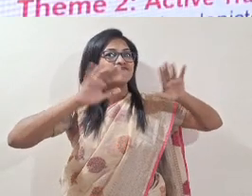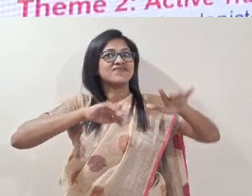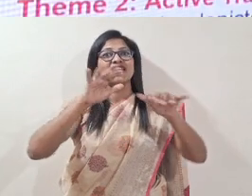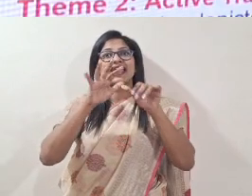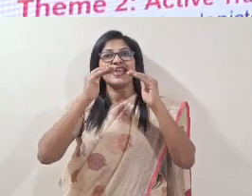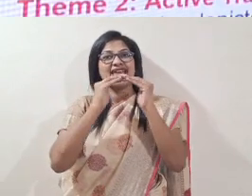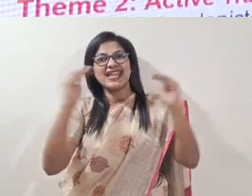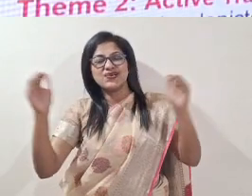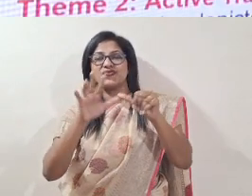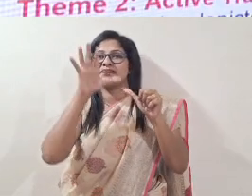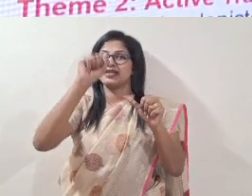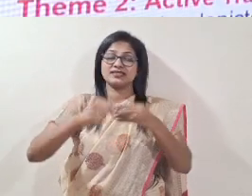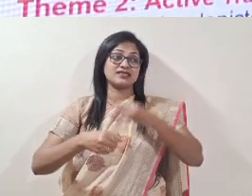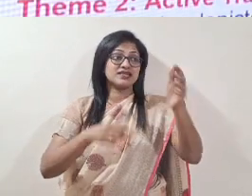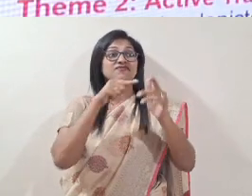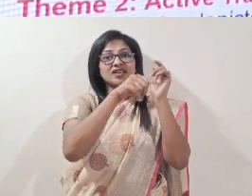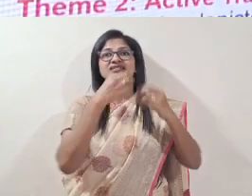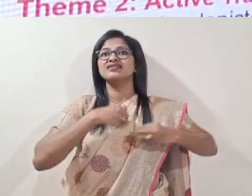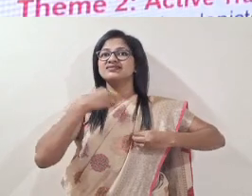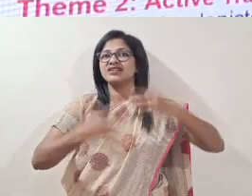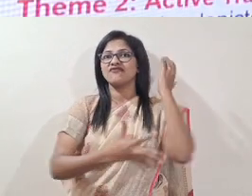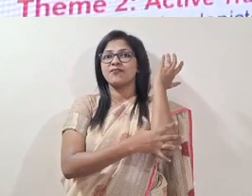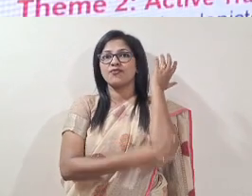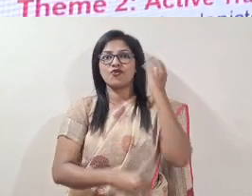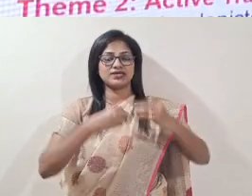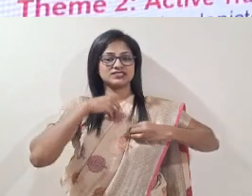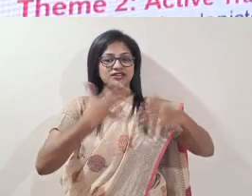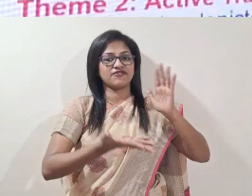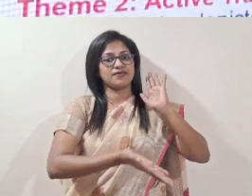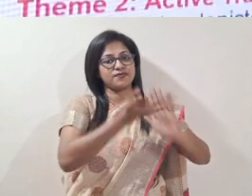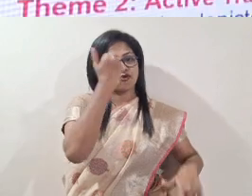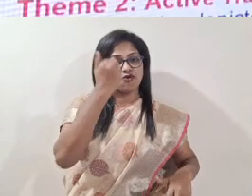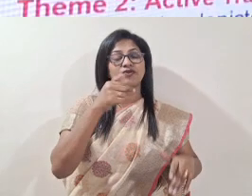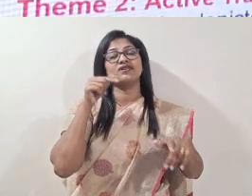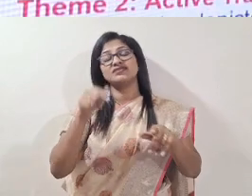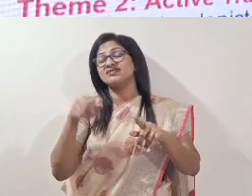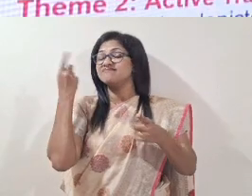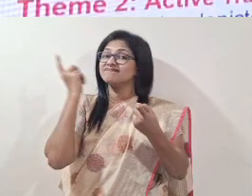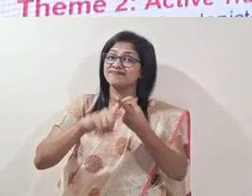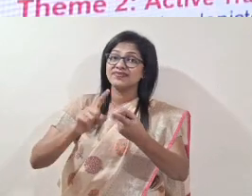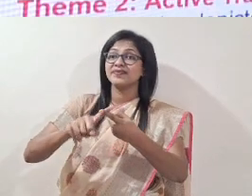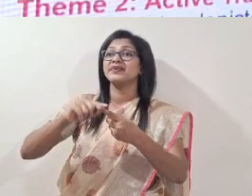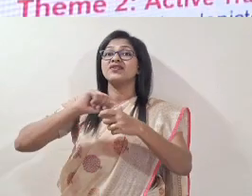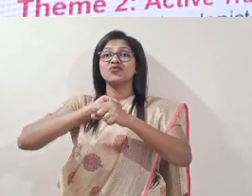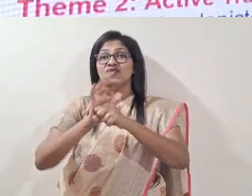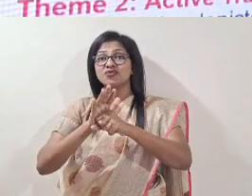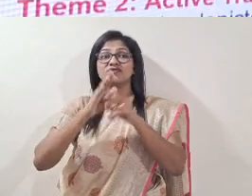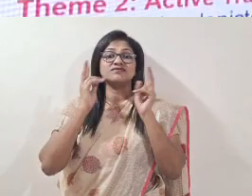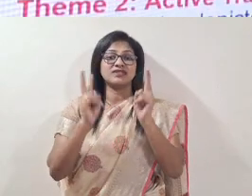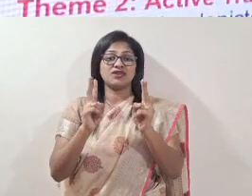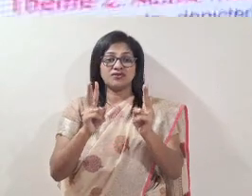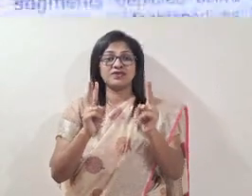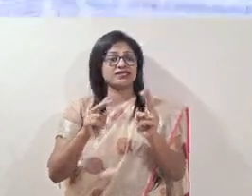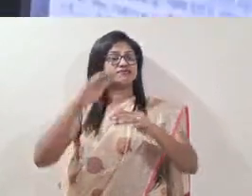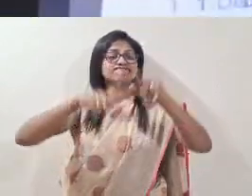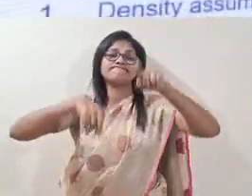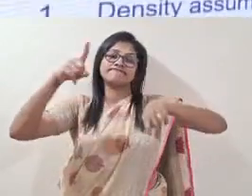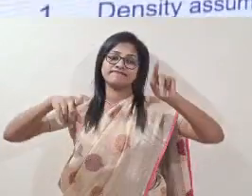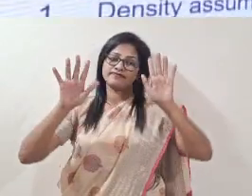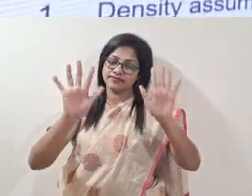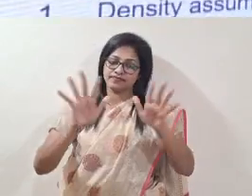inequitable access where a poor has suffered more, and there is the uncertainties of post pandemic normalization.